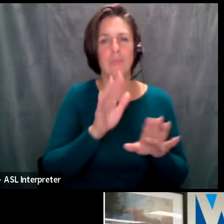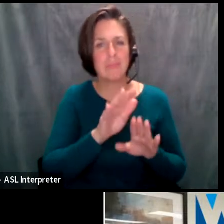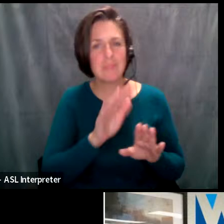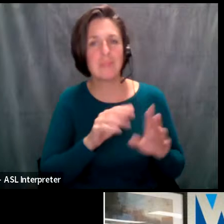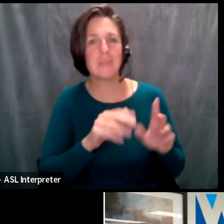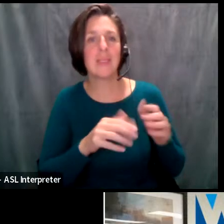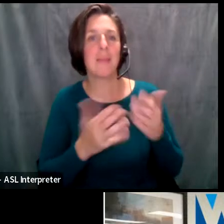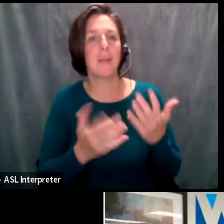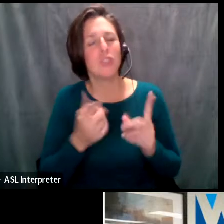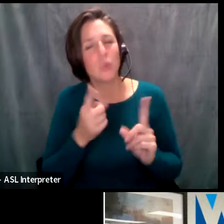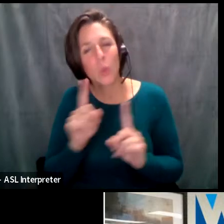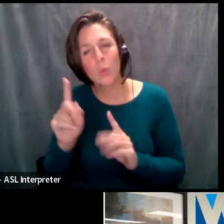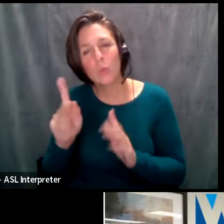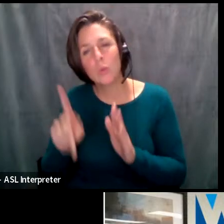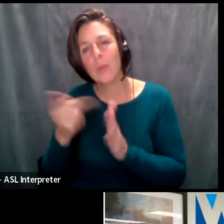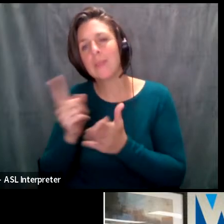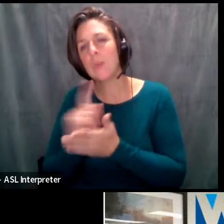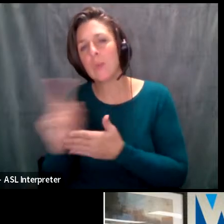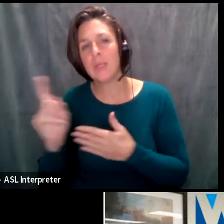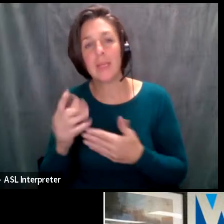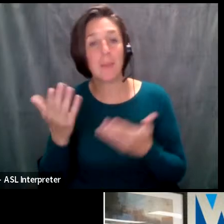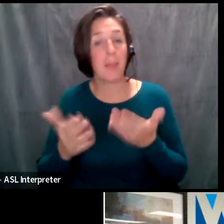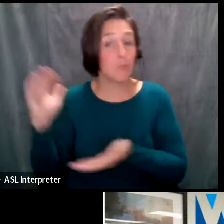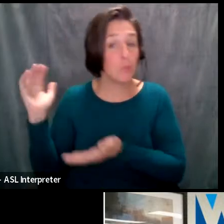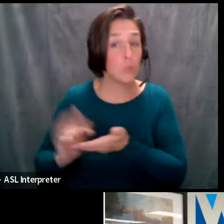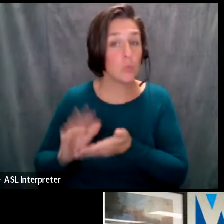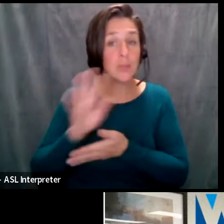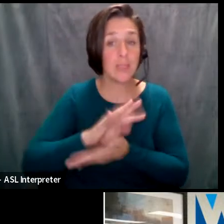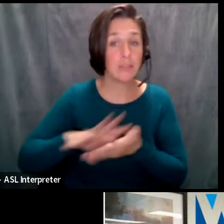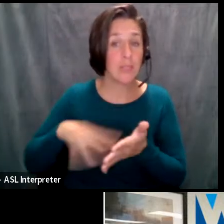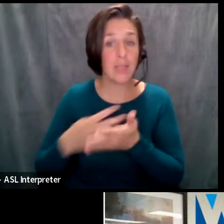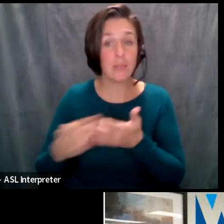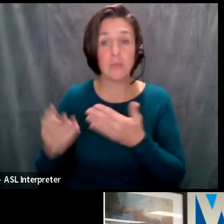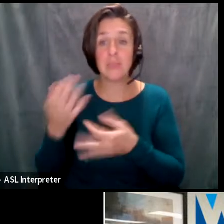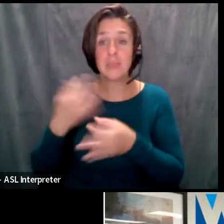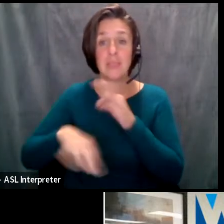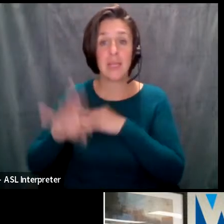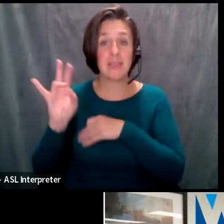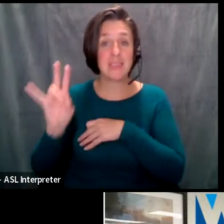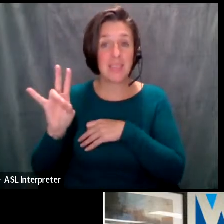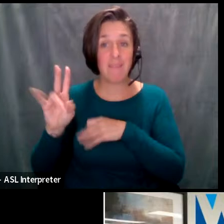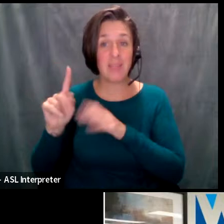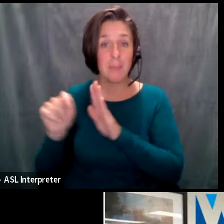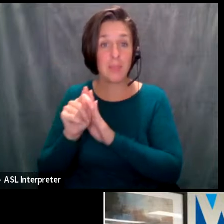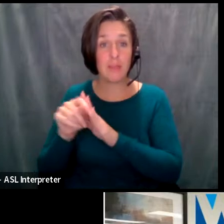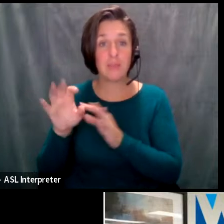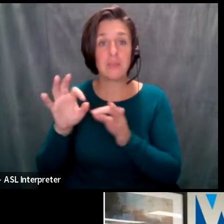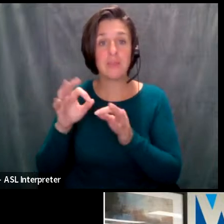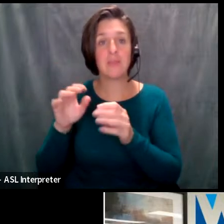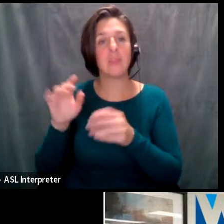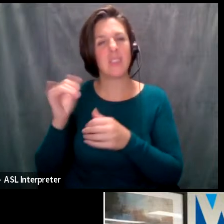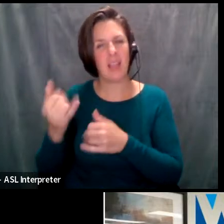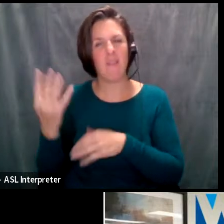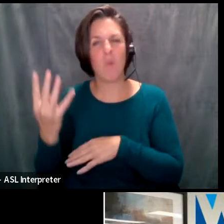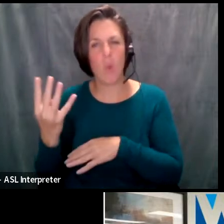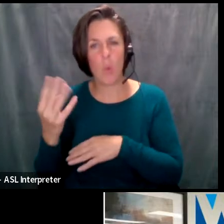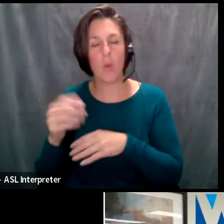a week, changing their schedule. Maybe it's reducing their schedule from 7 periods down to 4, so it feels like it's something that's